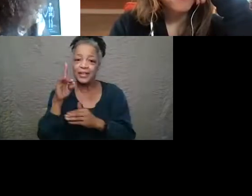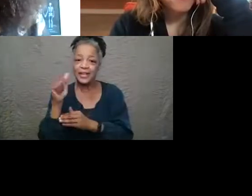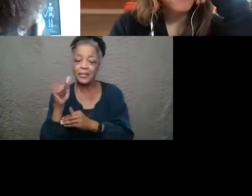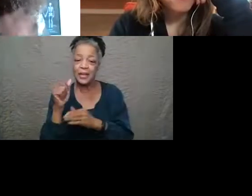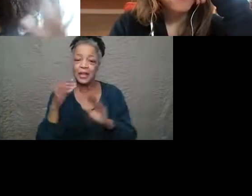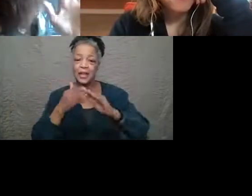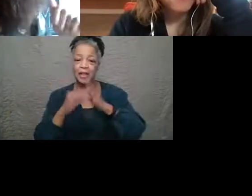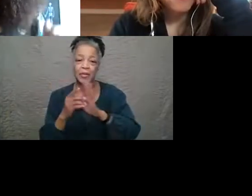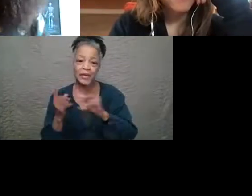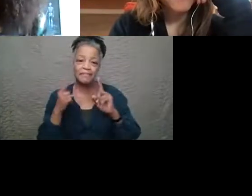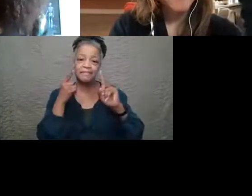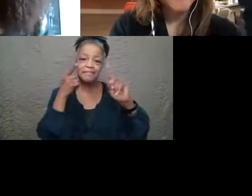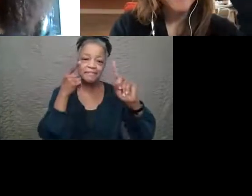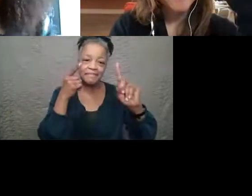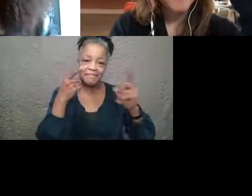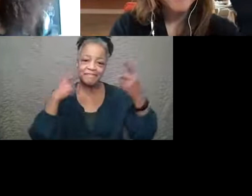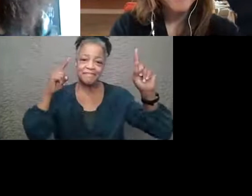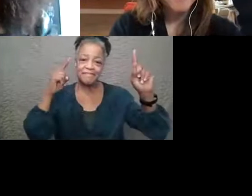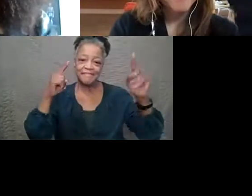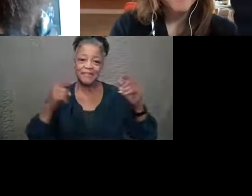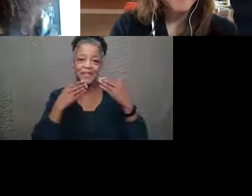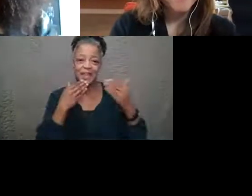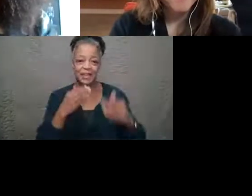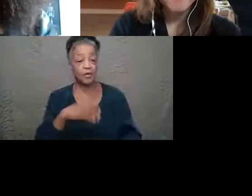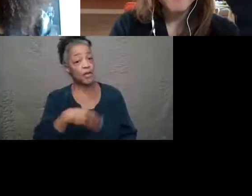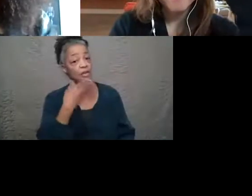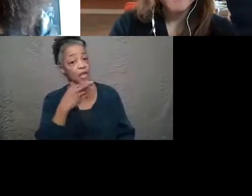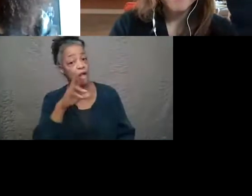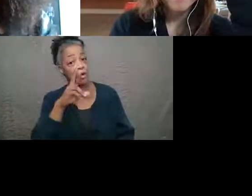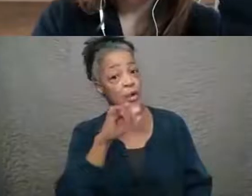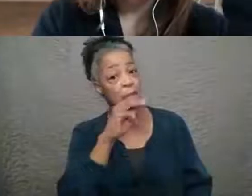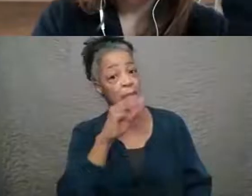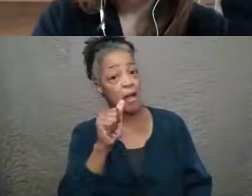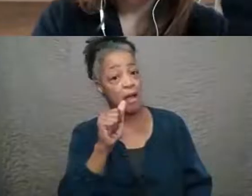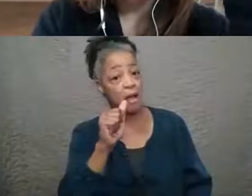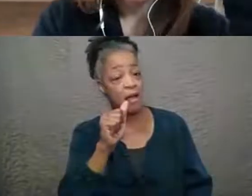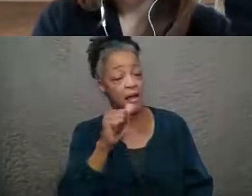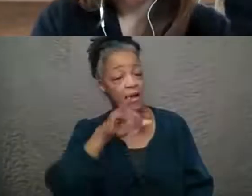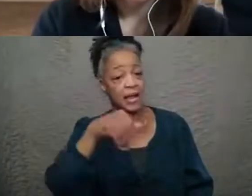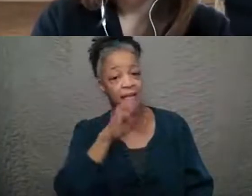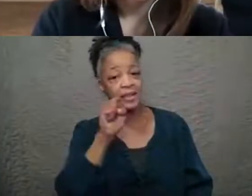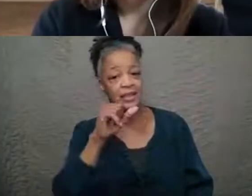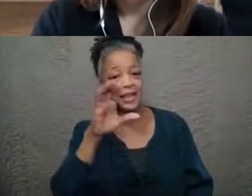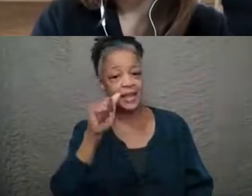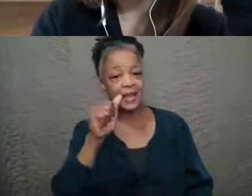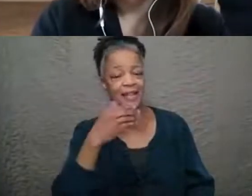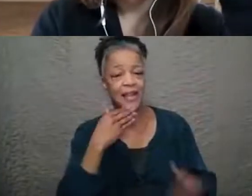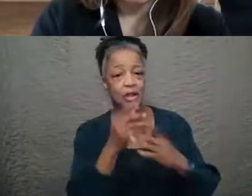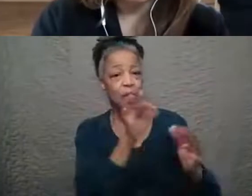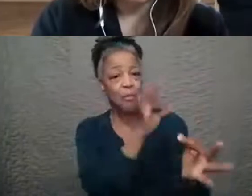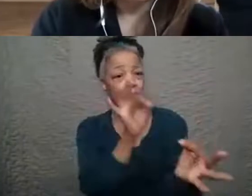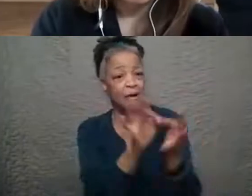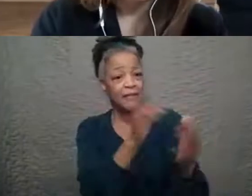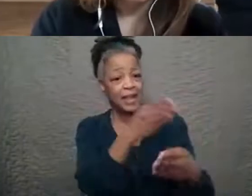forward. Thanks, everybody. Thank you, Rima. That was actually the perfect ending to our